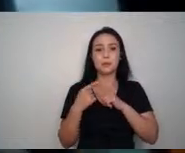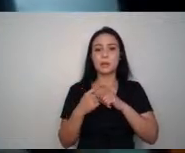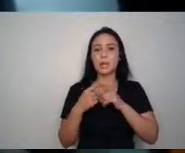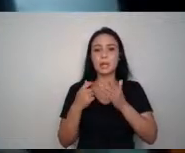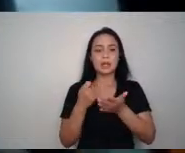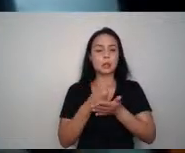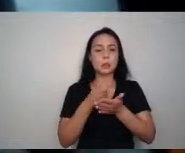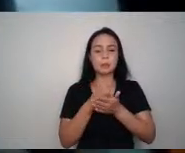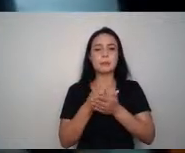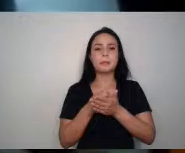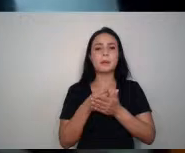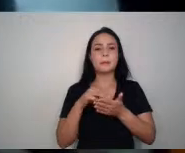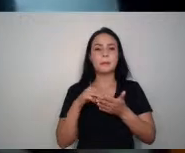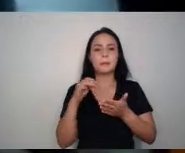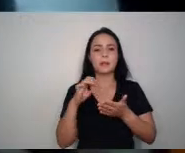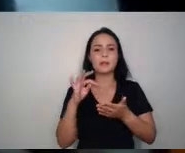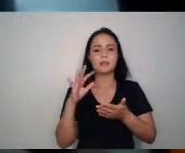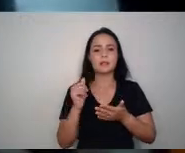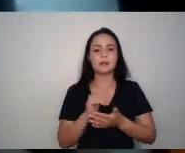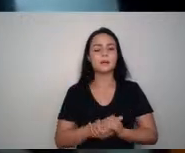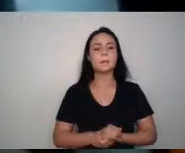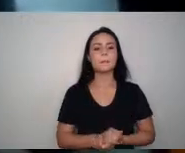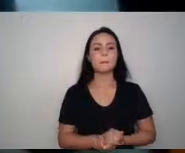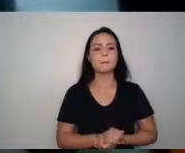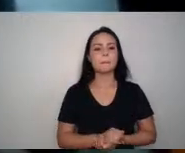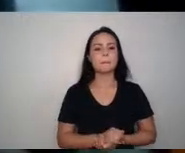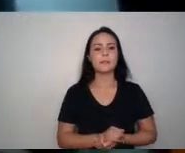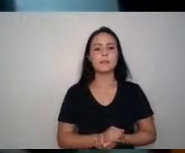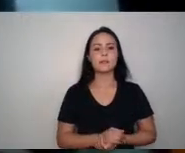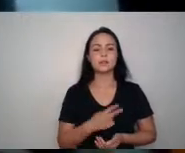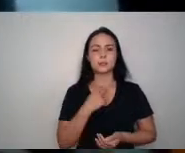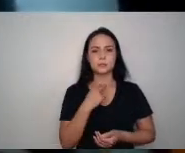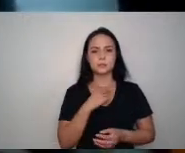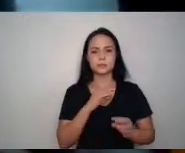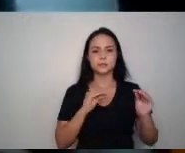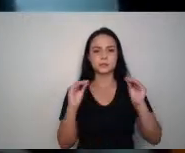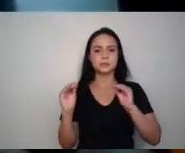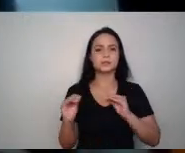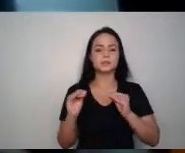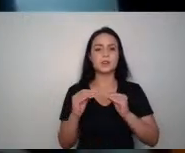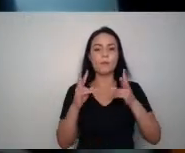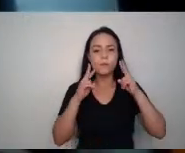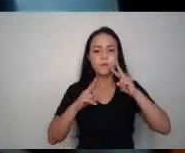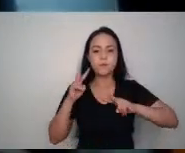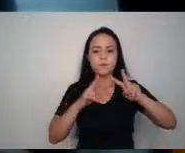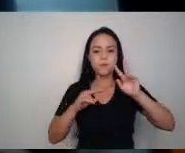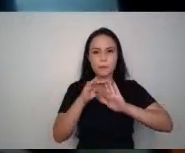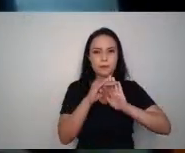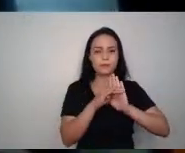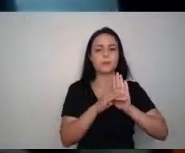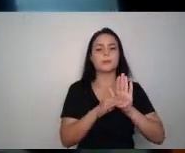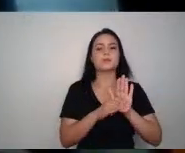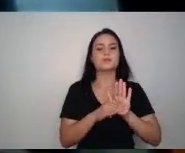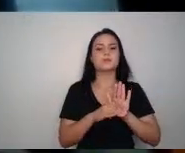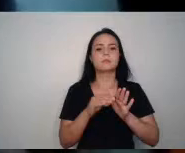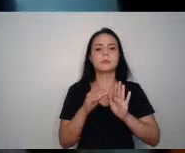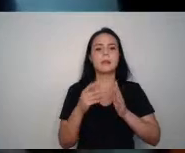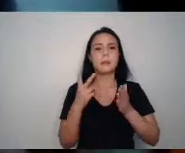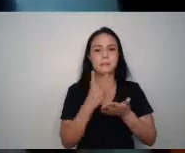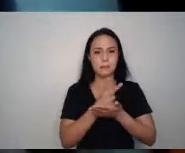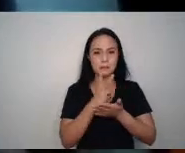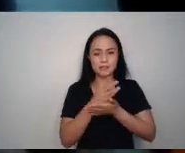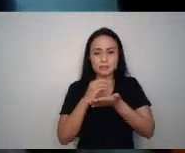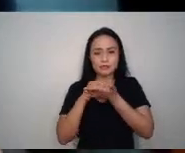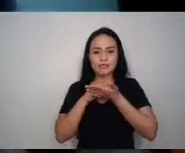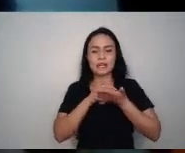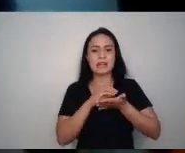platform because it didn't achieve your goals, because you were resting when you shouldn't have been resting.